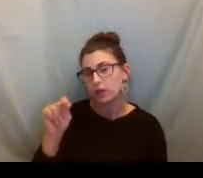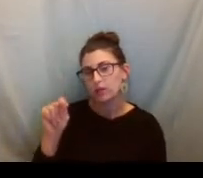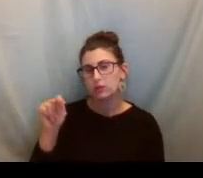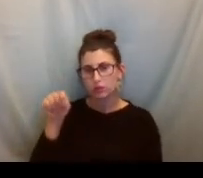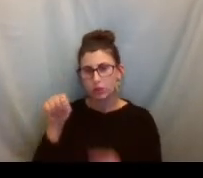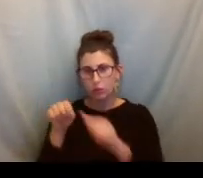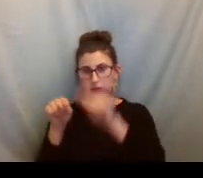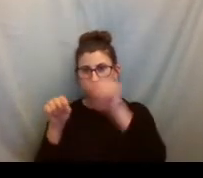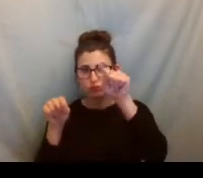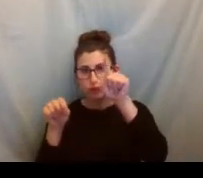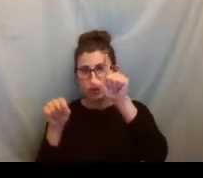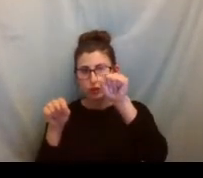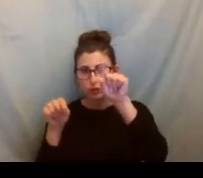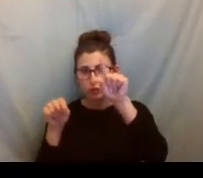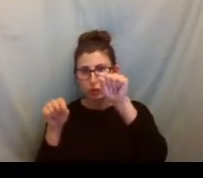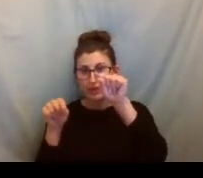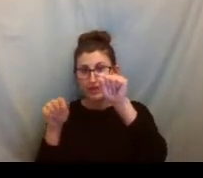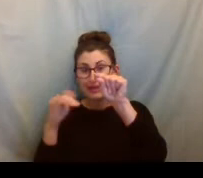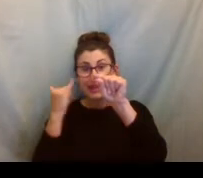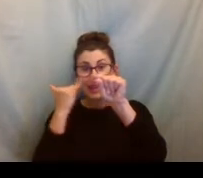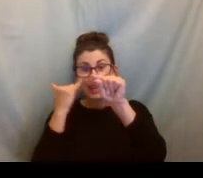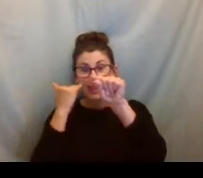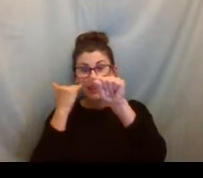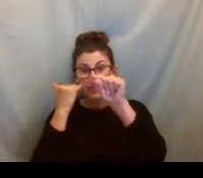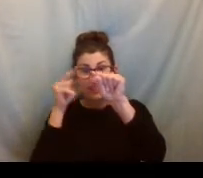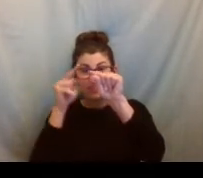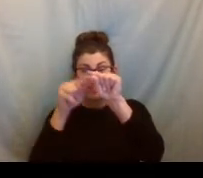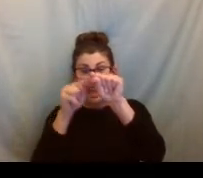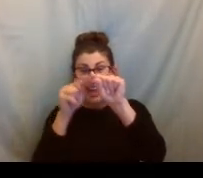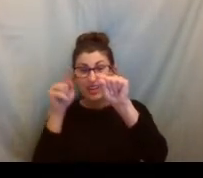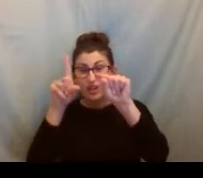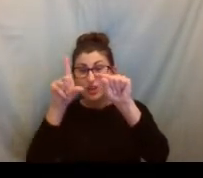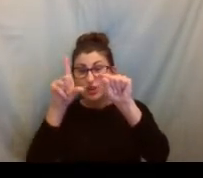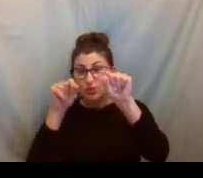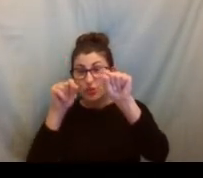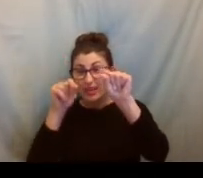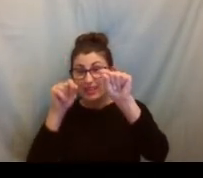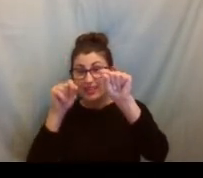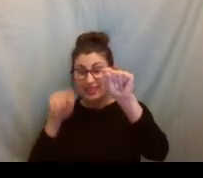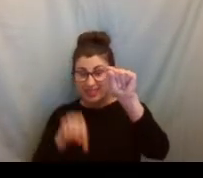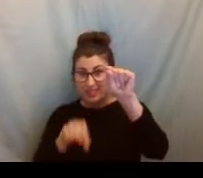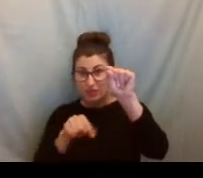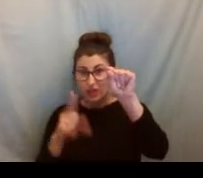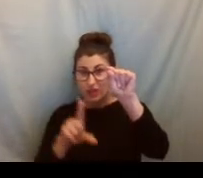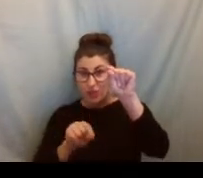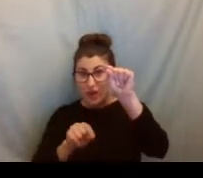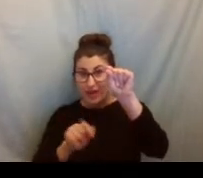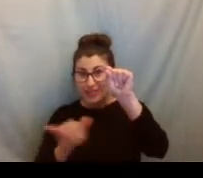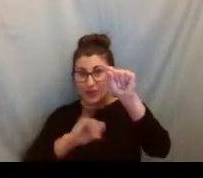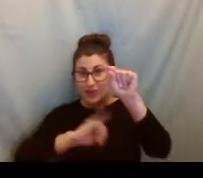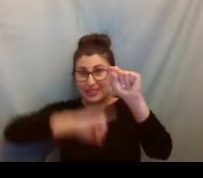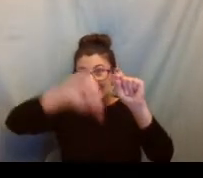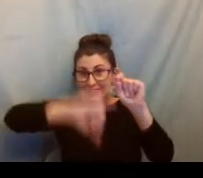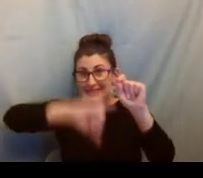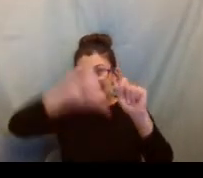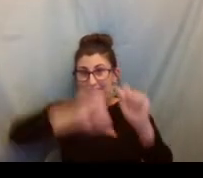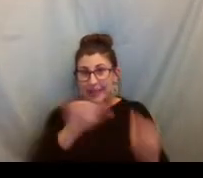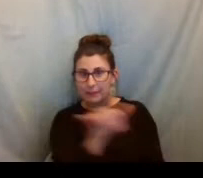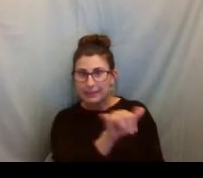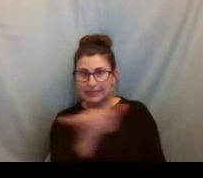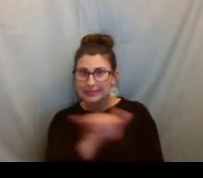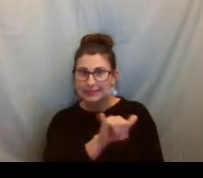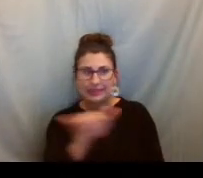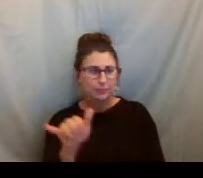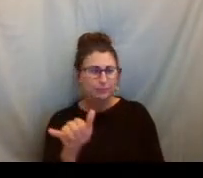is 20. If this one's 20, the one directly across from it also equals 20. So let me get a marker